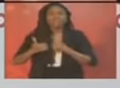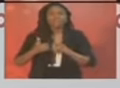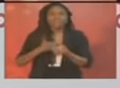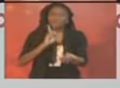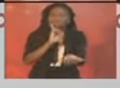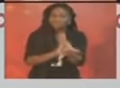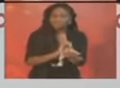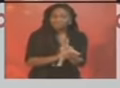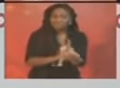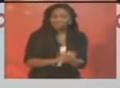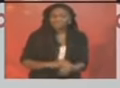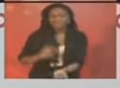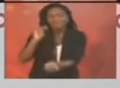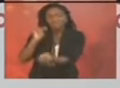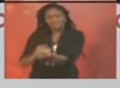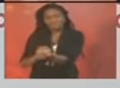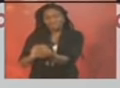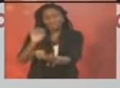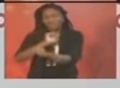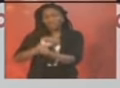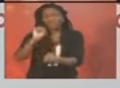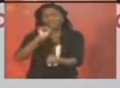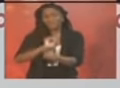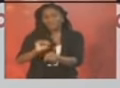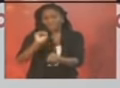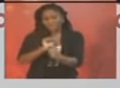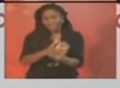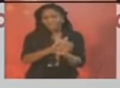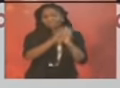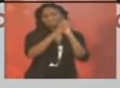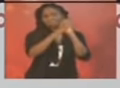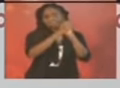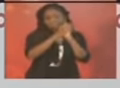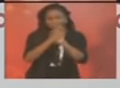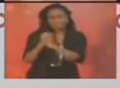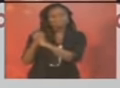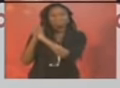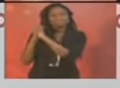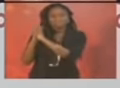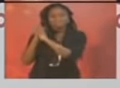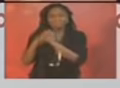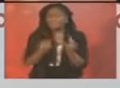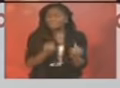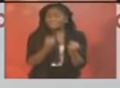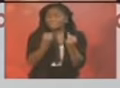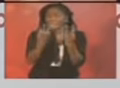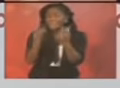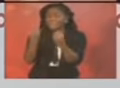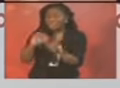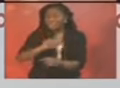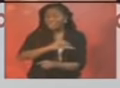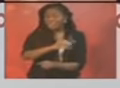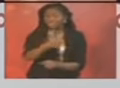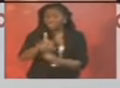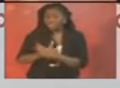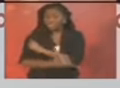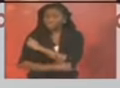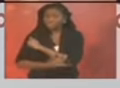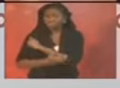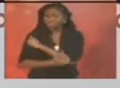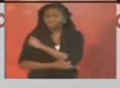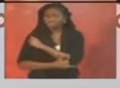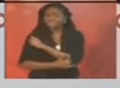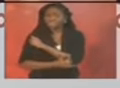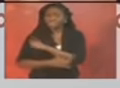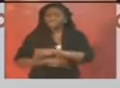and support staff must be acknowledged once again. In many countries, maternity and newborn services were